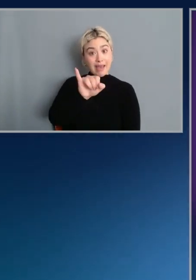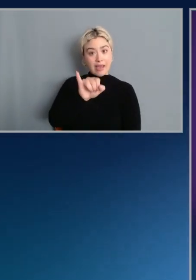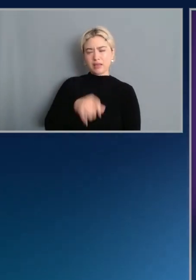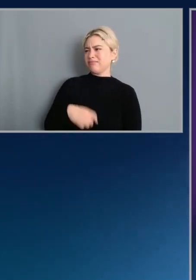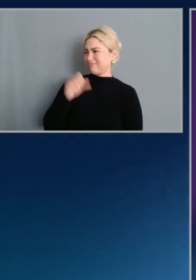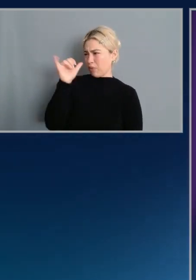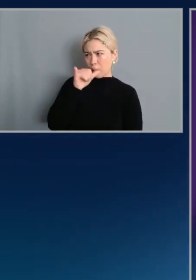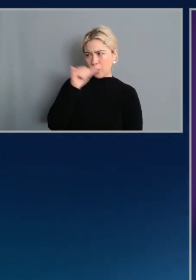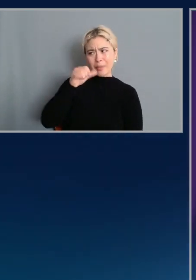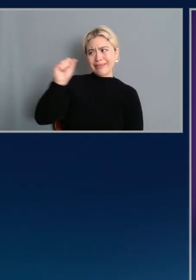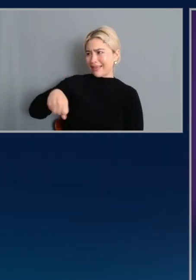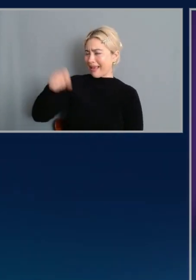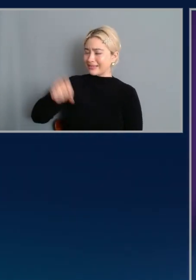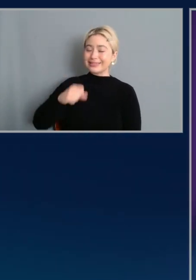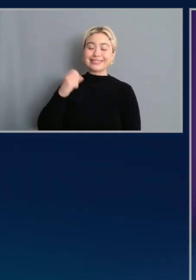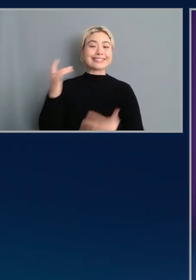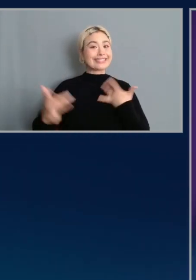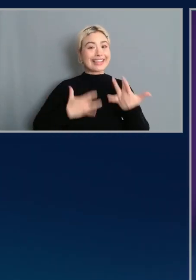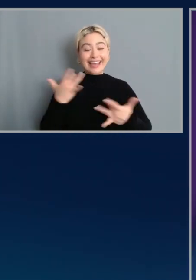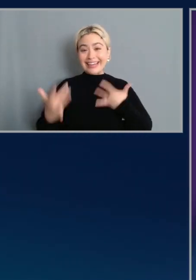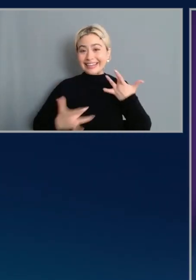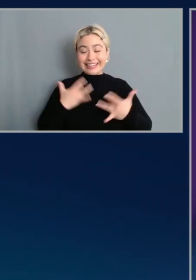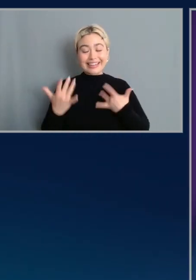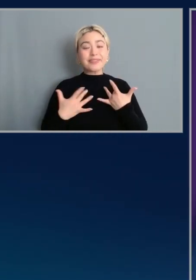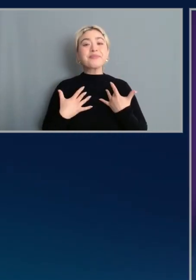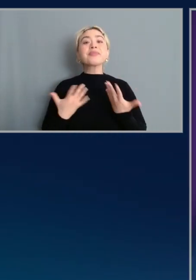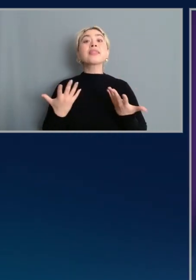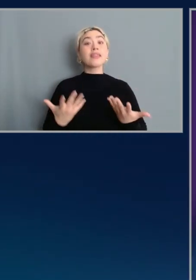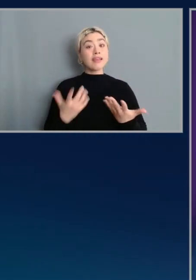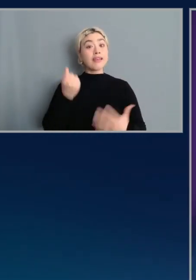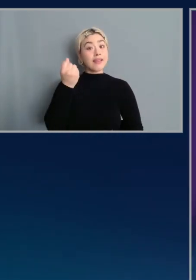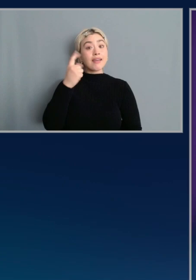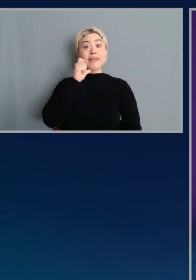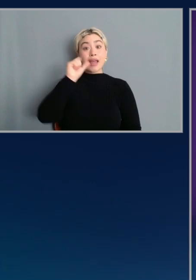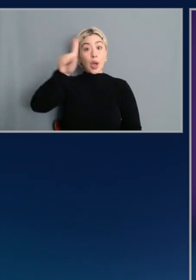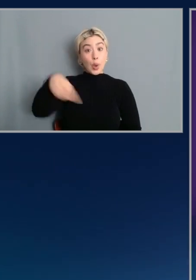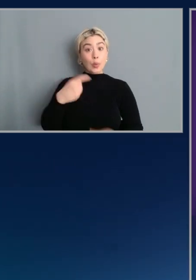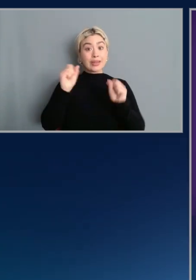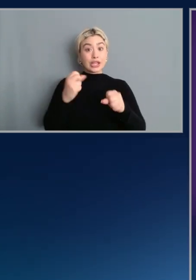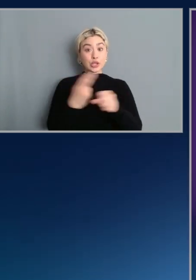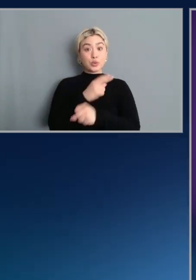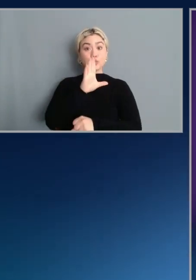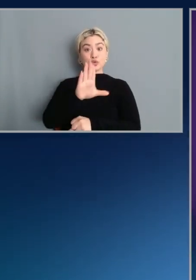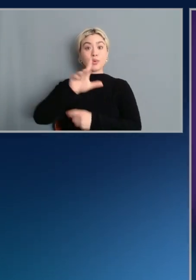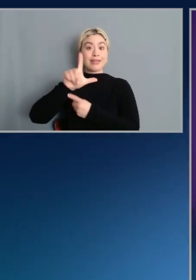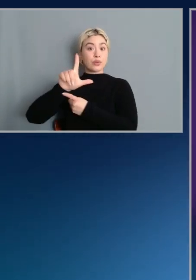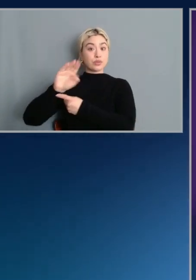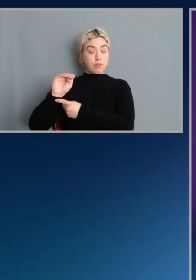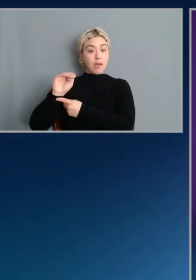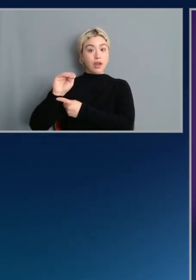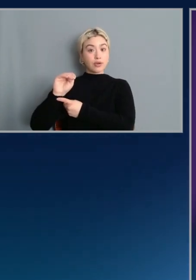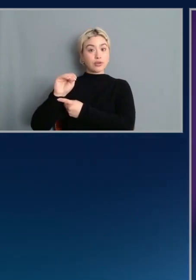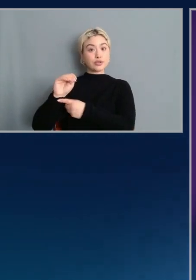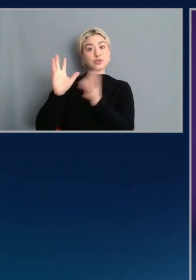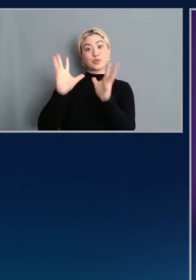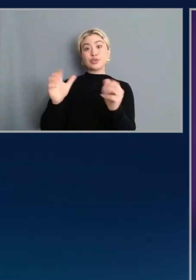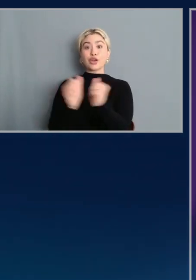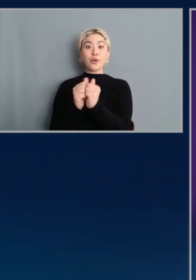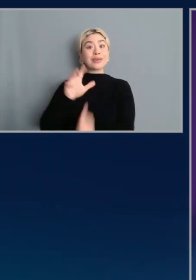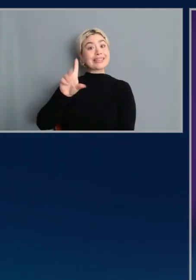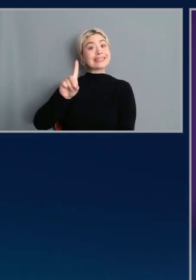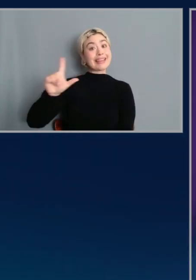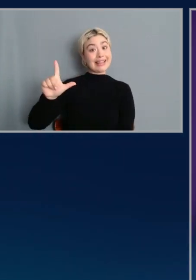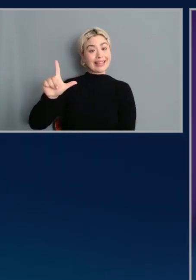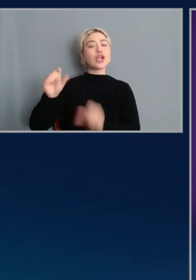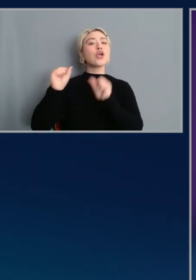Yes. It's so exciting. So not only can you use your language model to talk to a data lake, but you